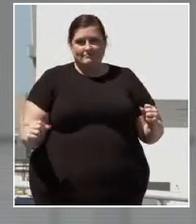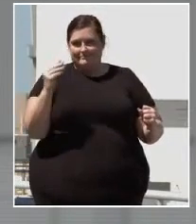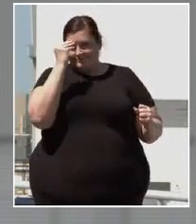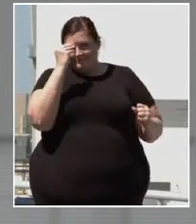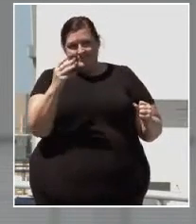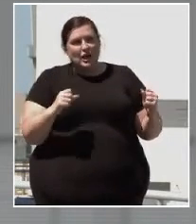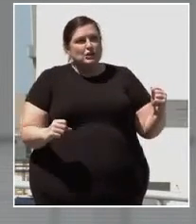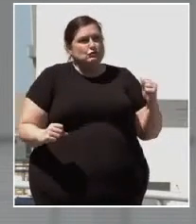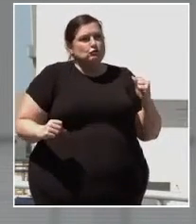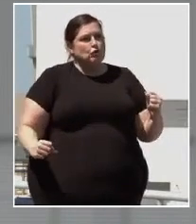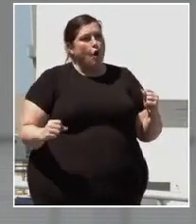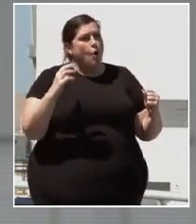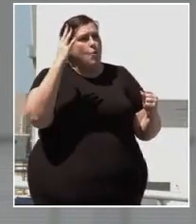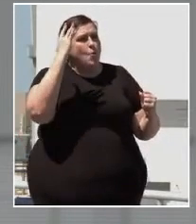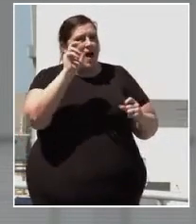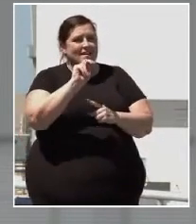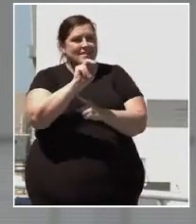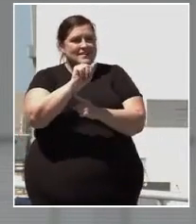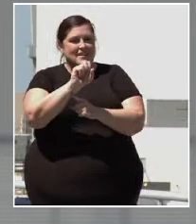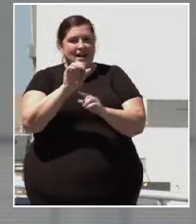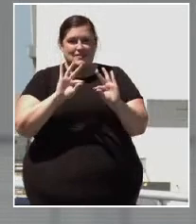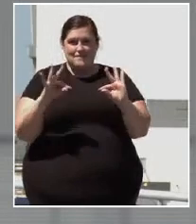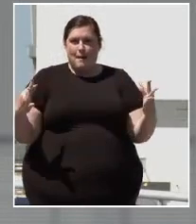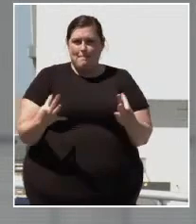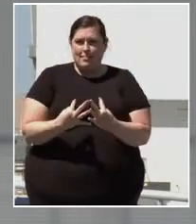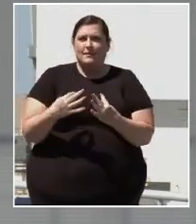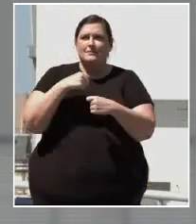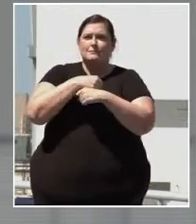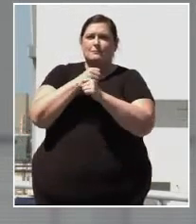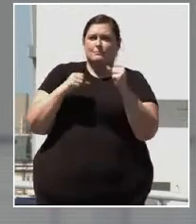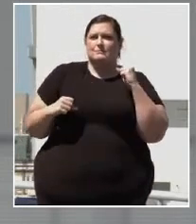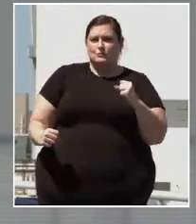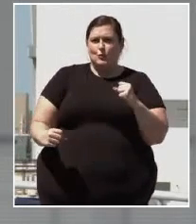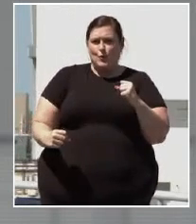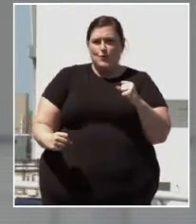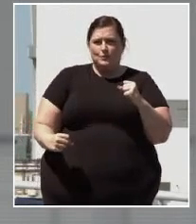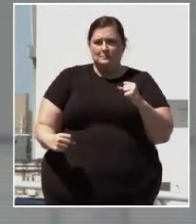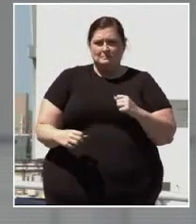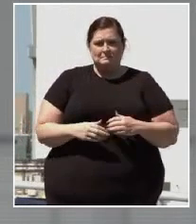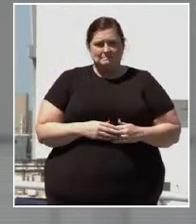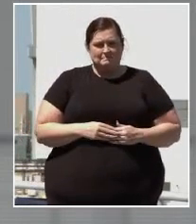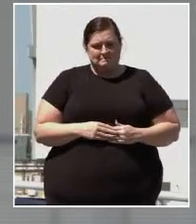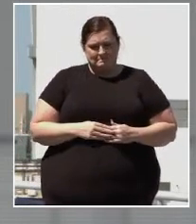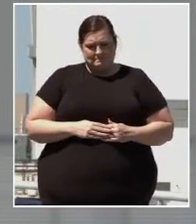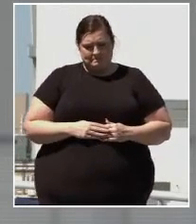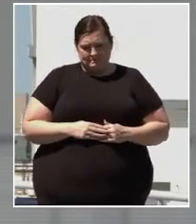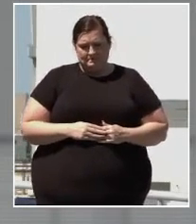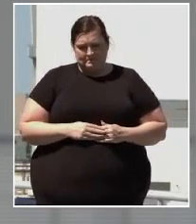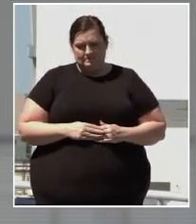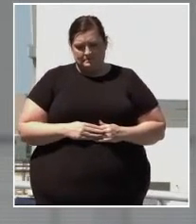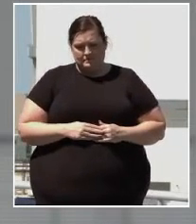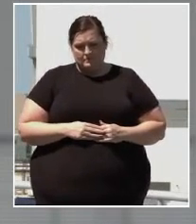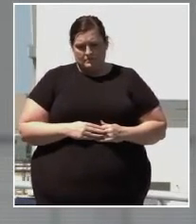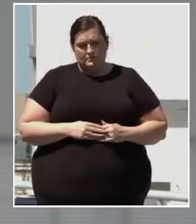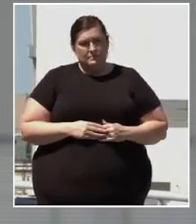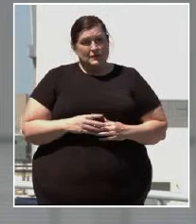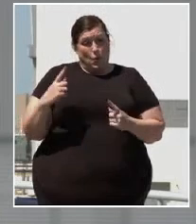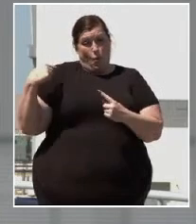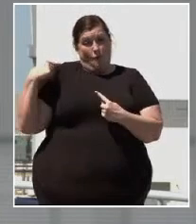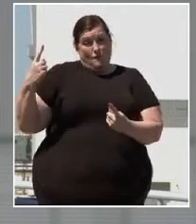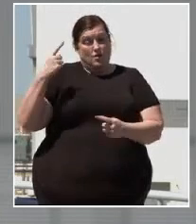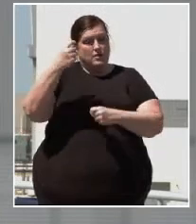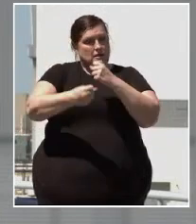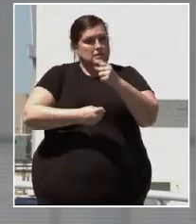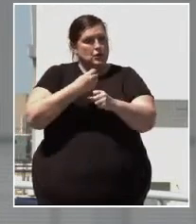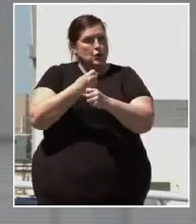strong because the NASA family makes it strong over this past year